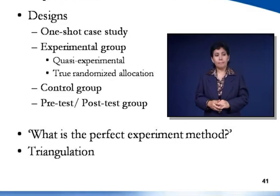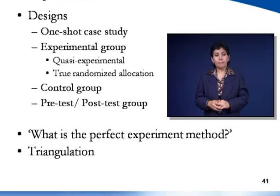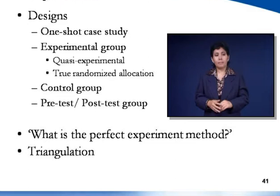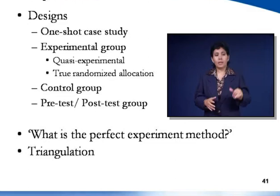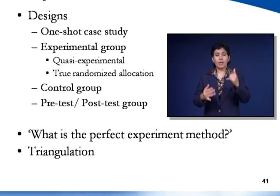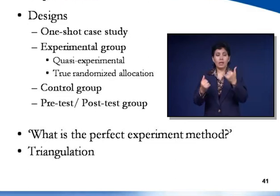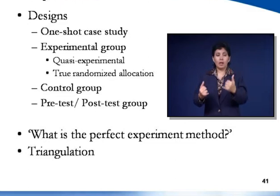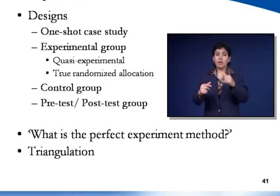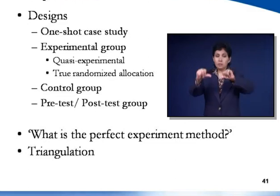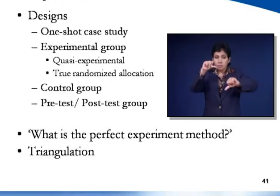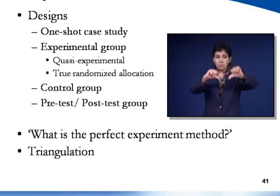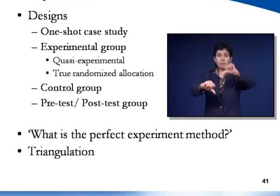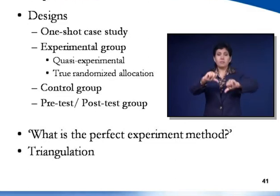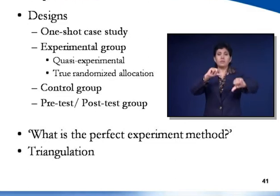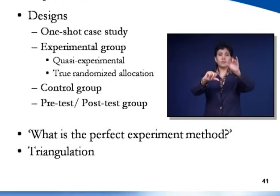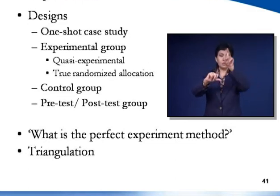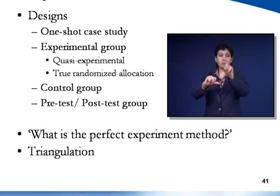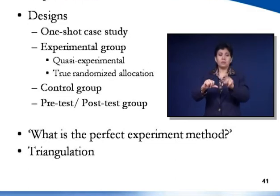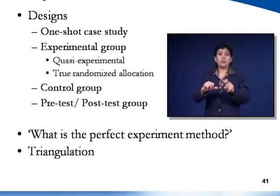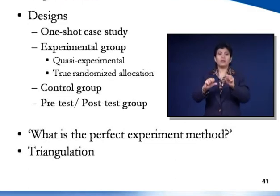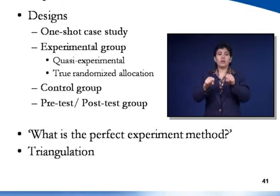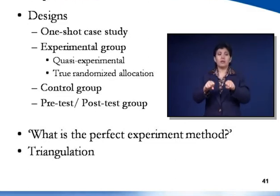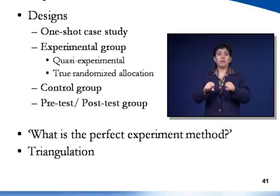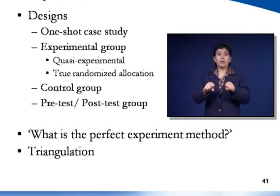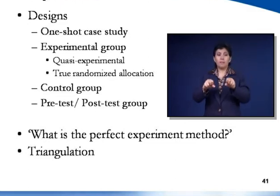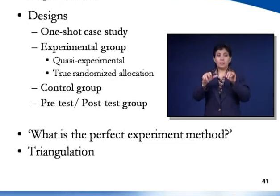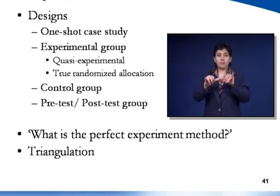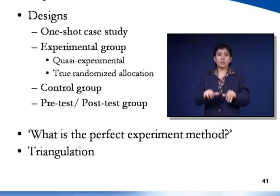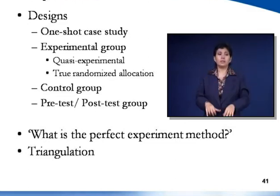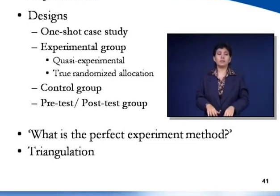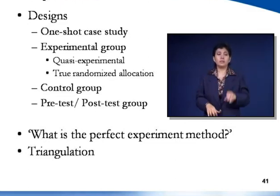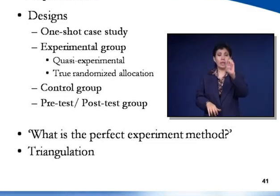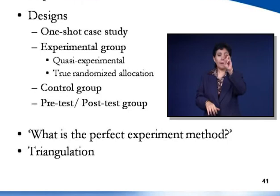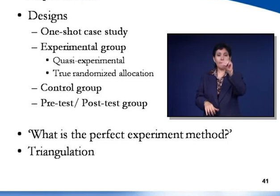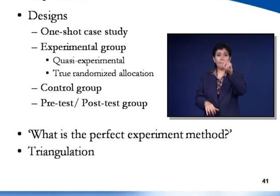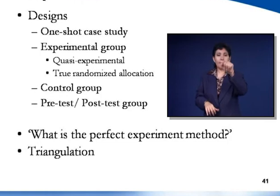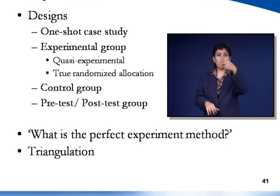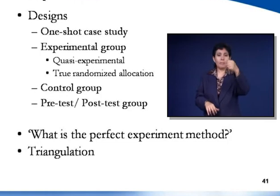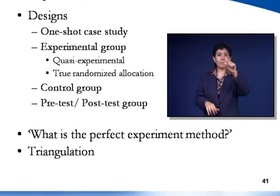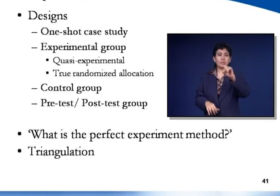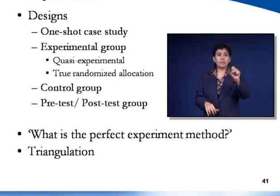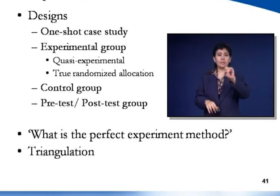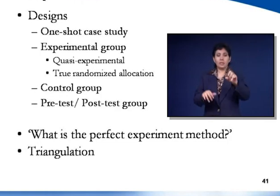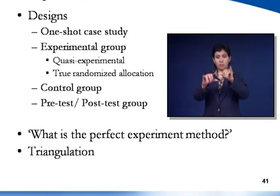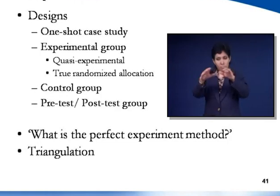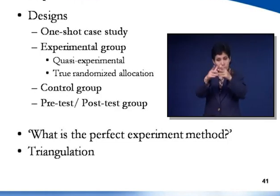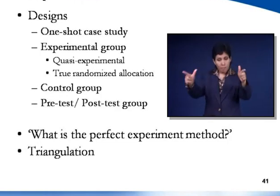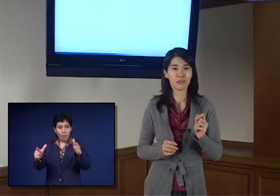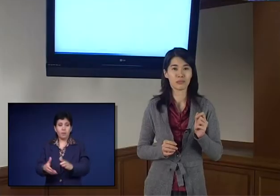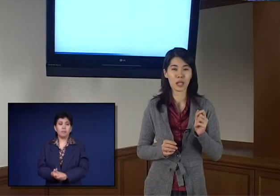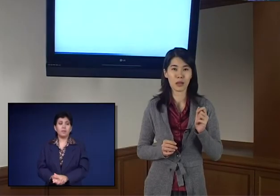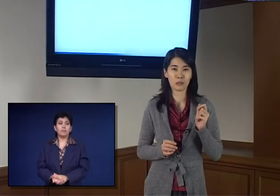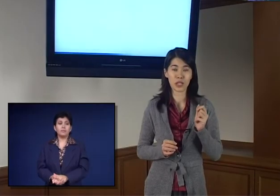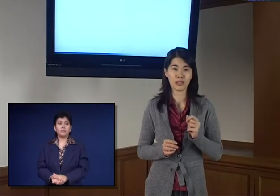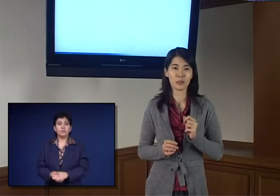Next one, experiments, you can have different designs. A one-shot case study means you have the